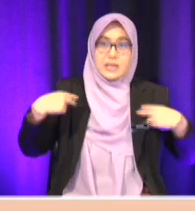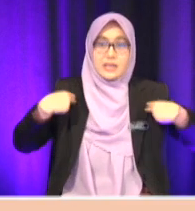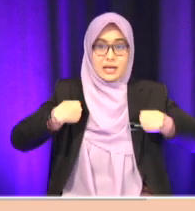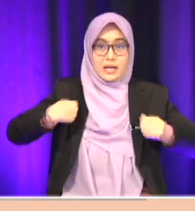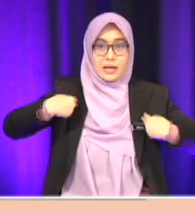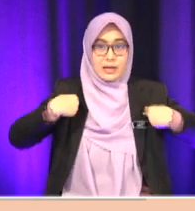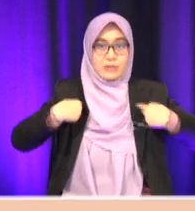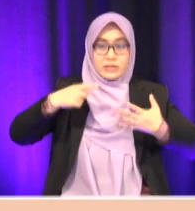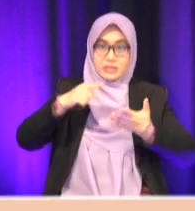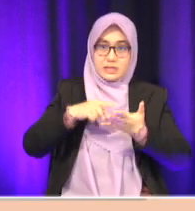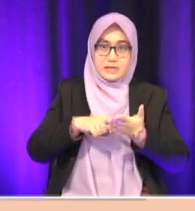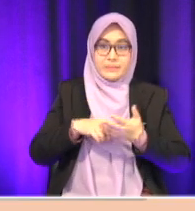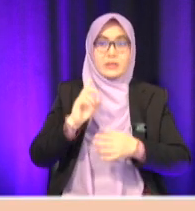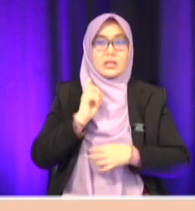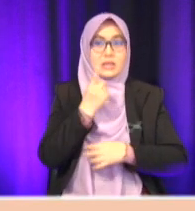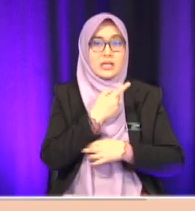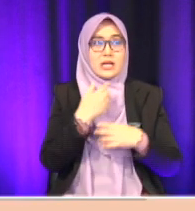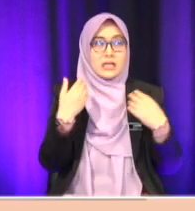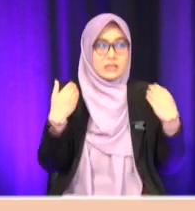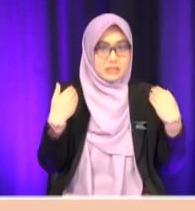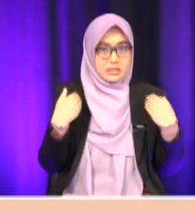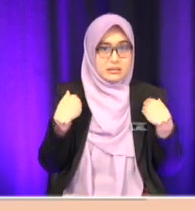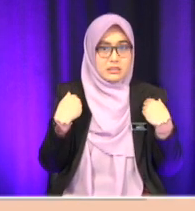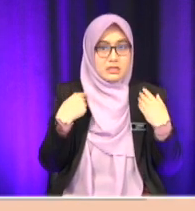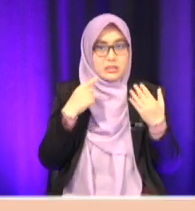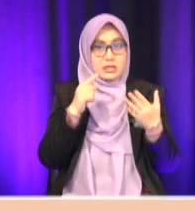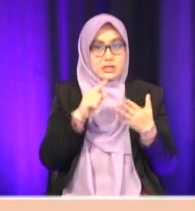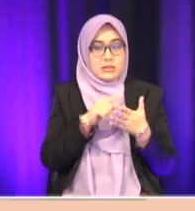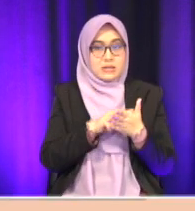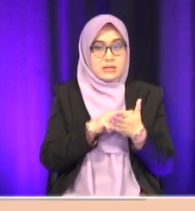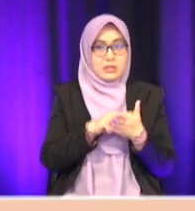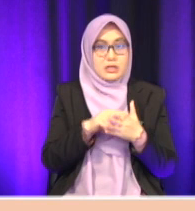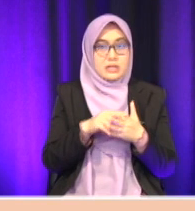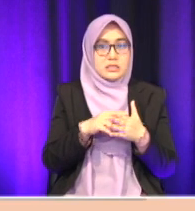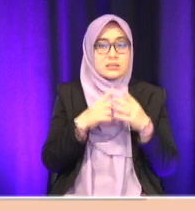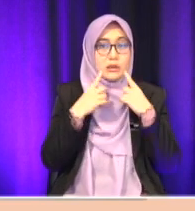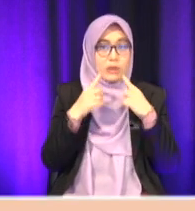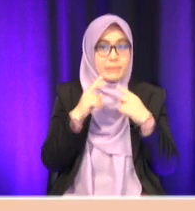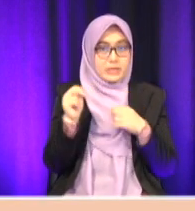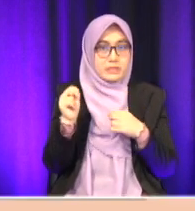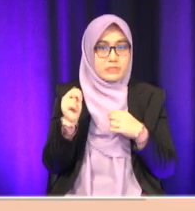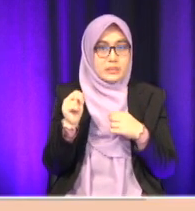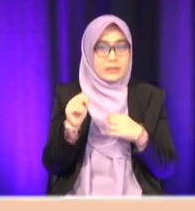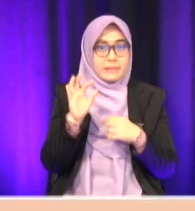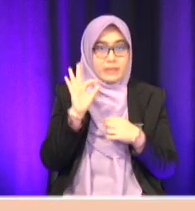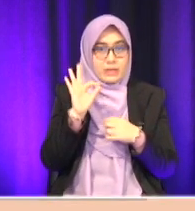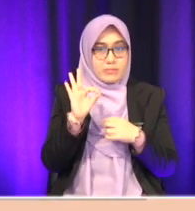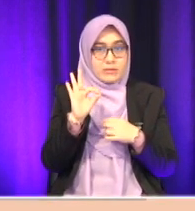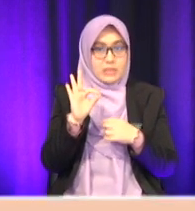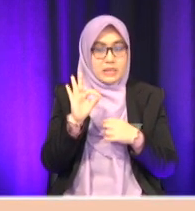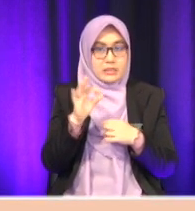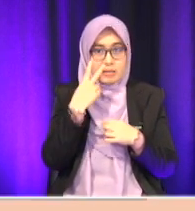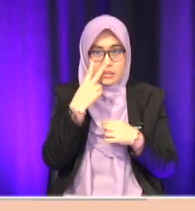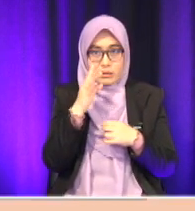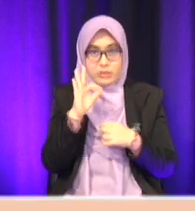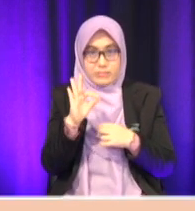the first answer. Okay, so that is number 0. Okay, then number 9, it is sometimes mistaken